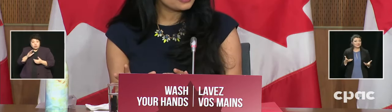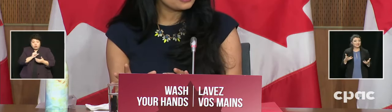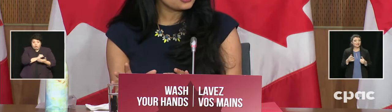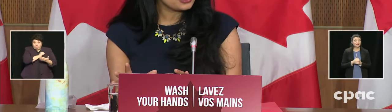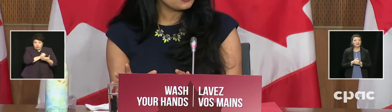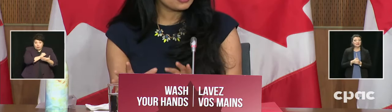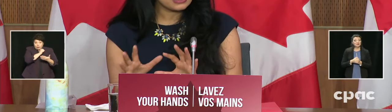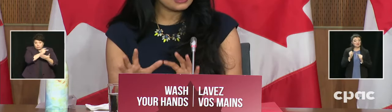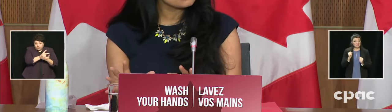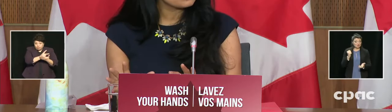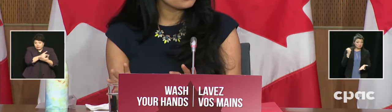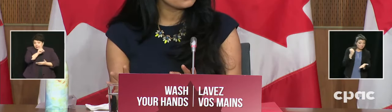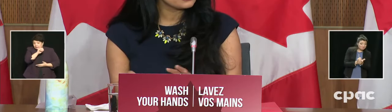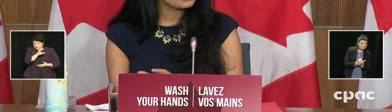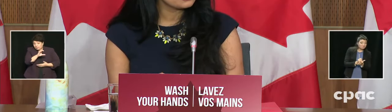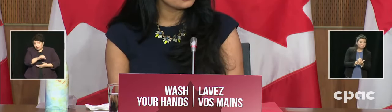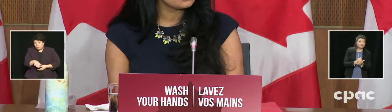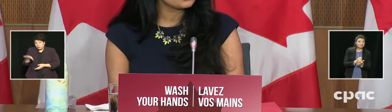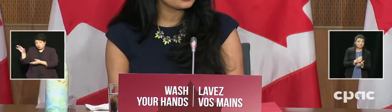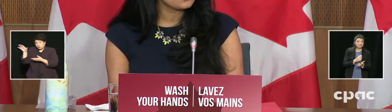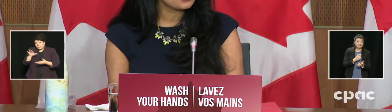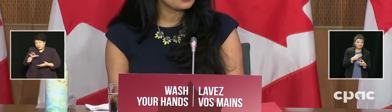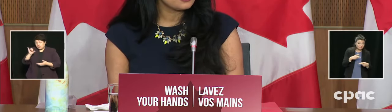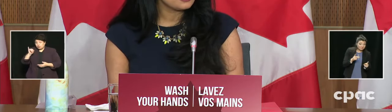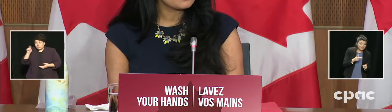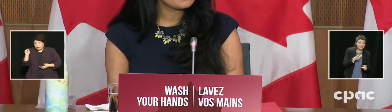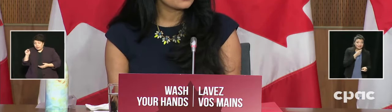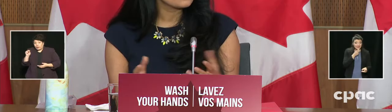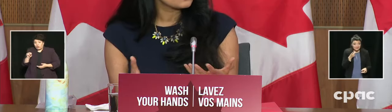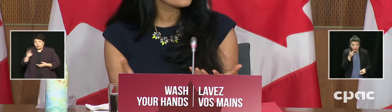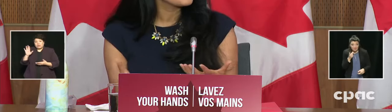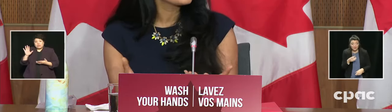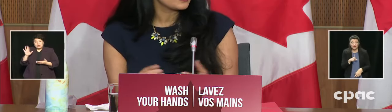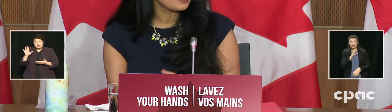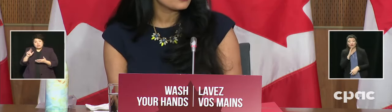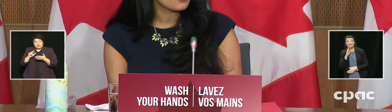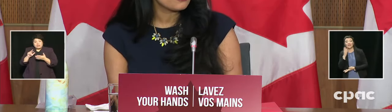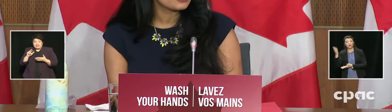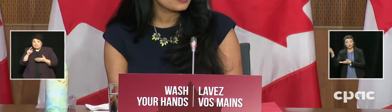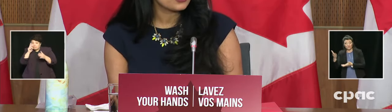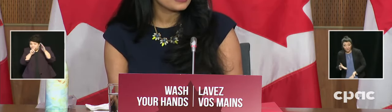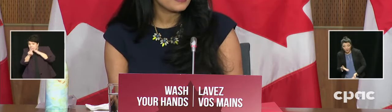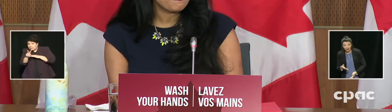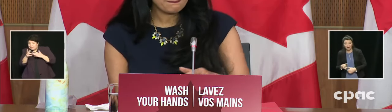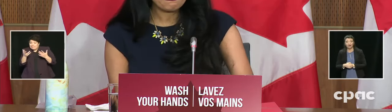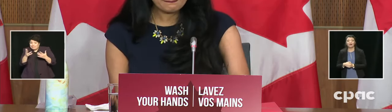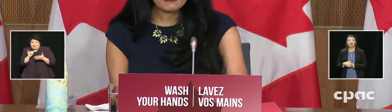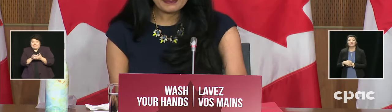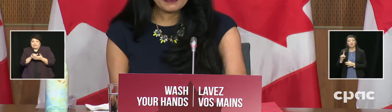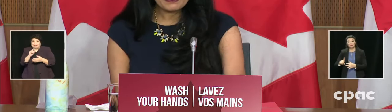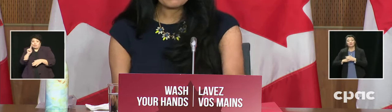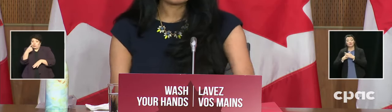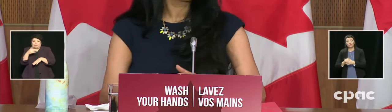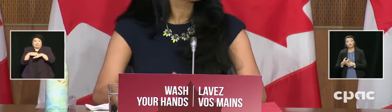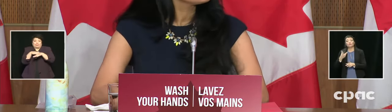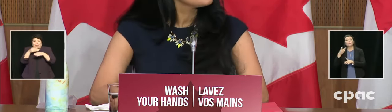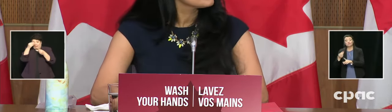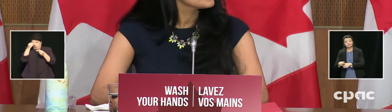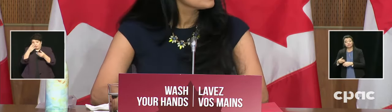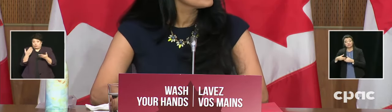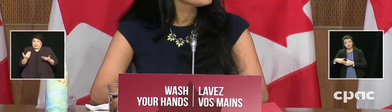their shipments in January and getting those moving in January are sort of the best we have to offer at this point in time. On